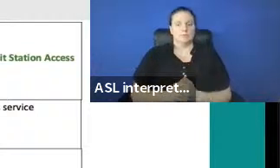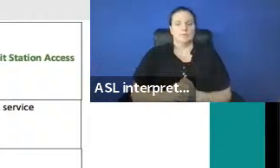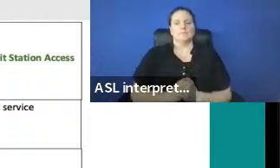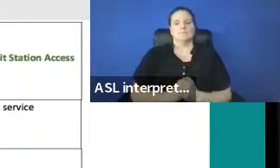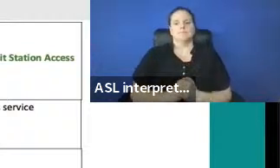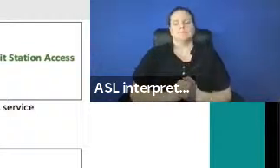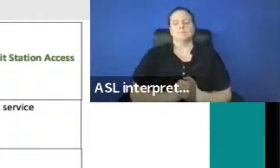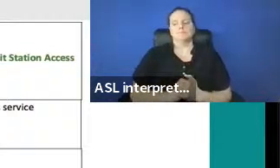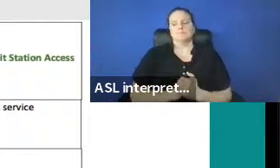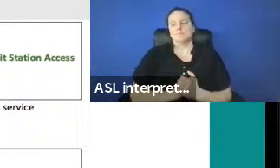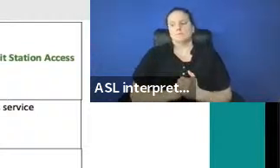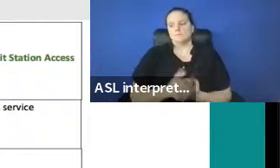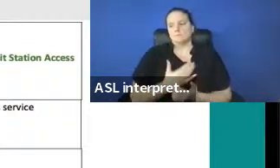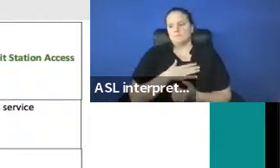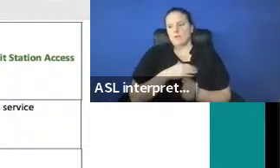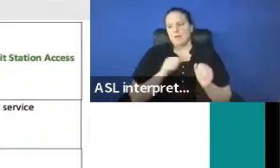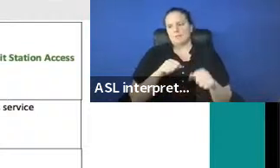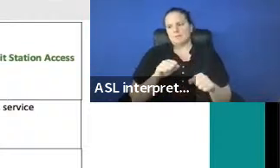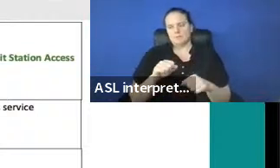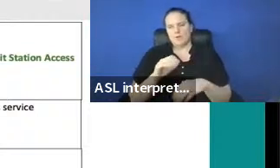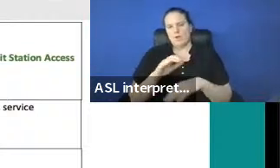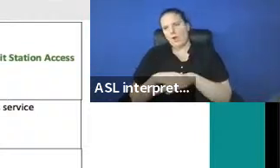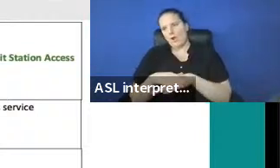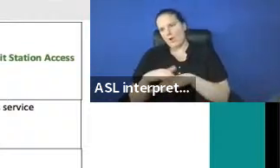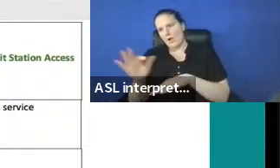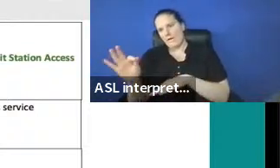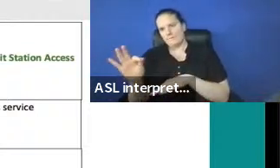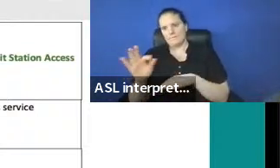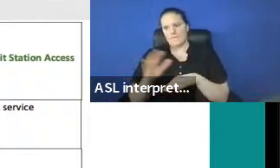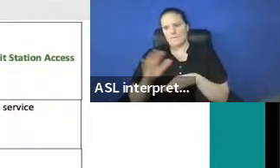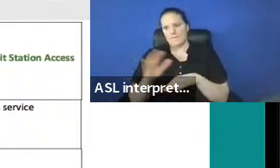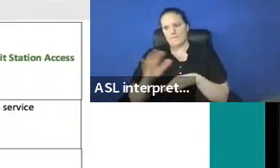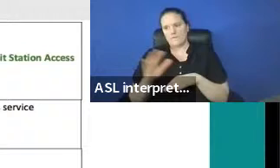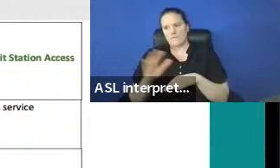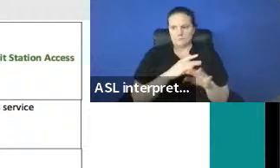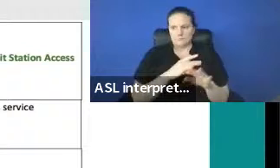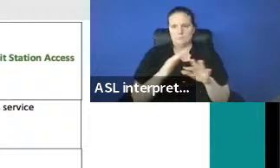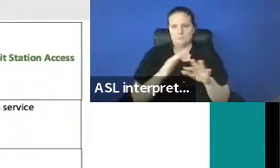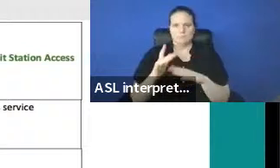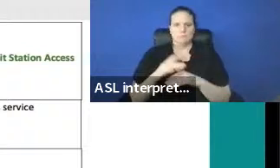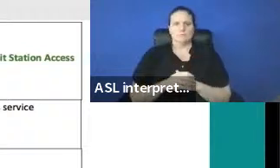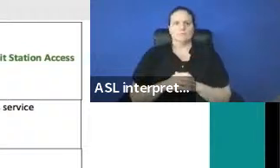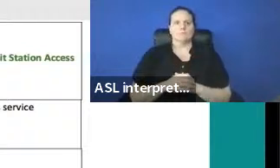besides, my ability to get on and off and around the highway, is